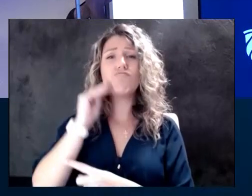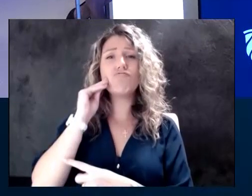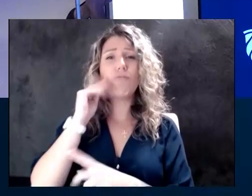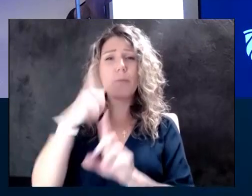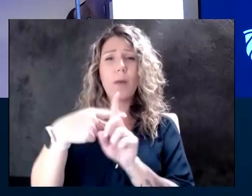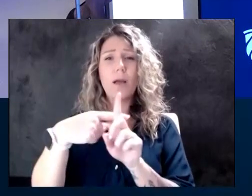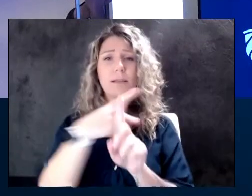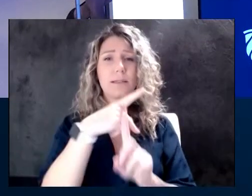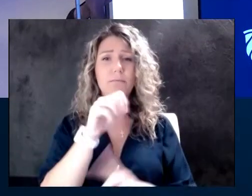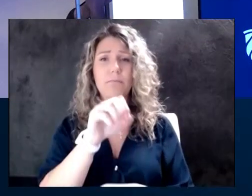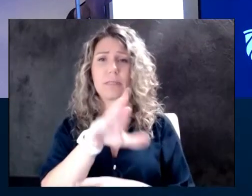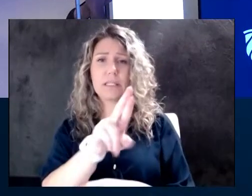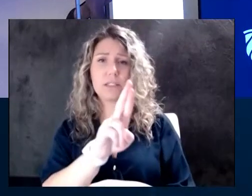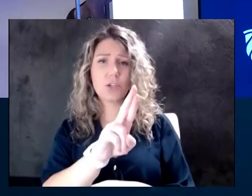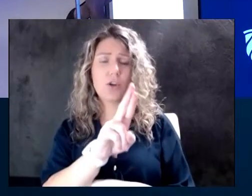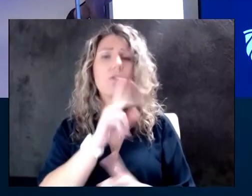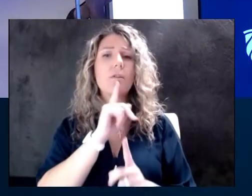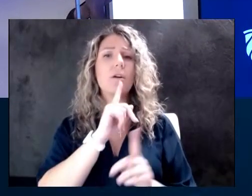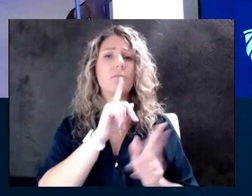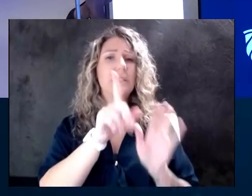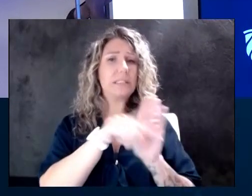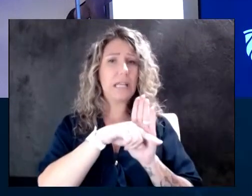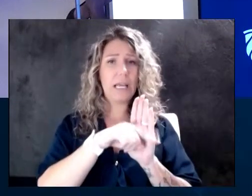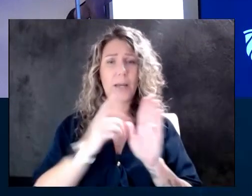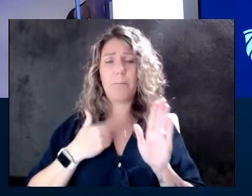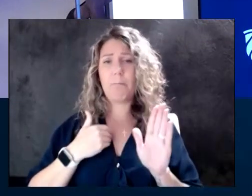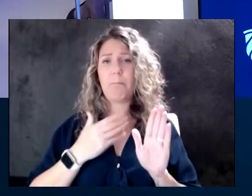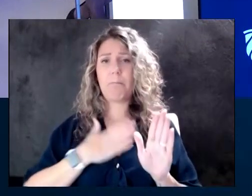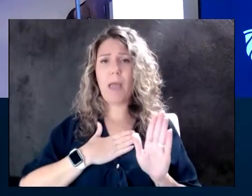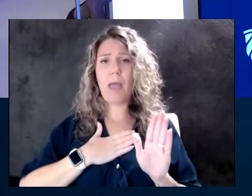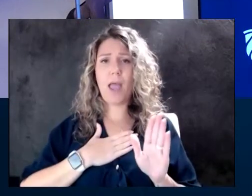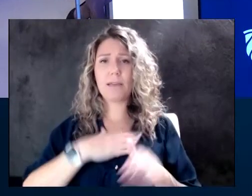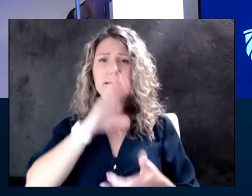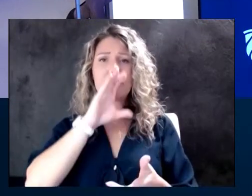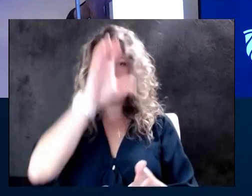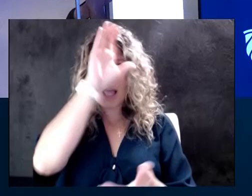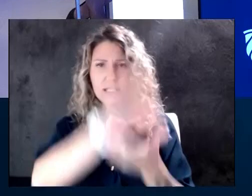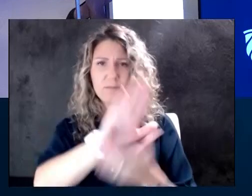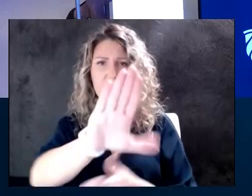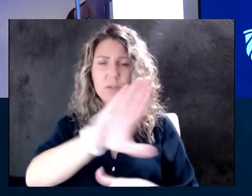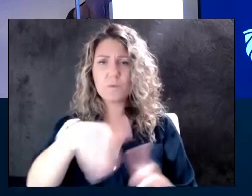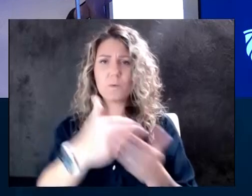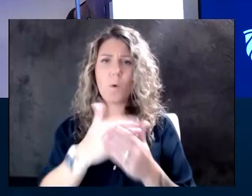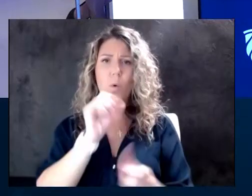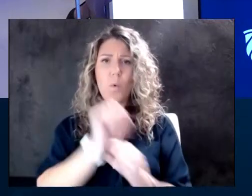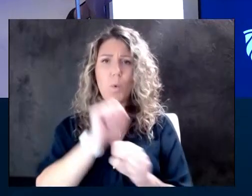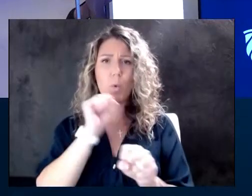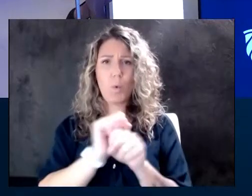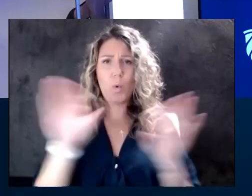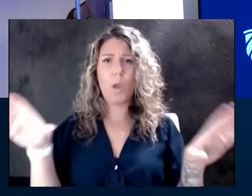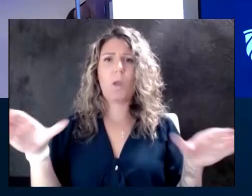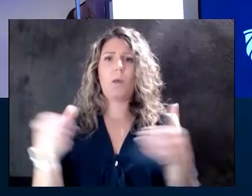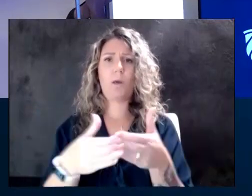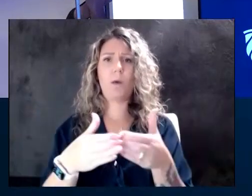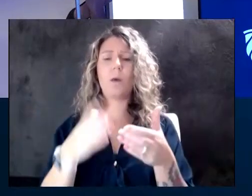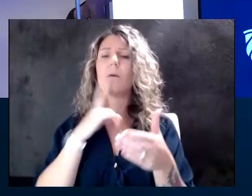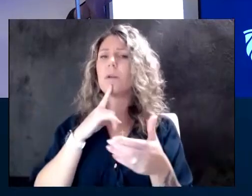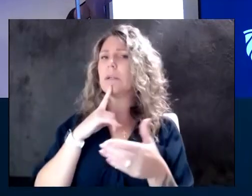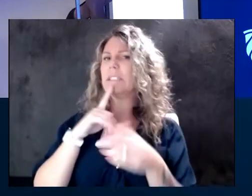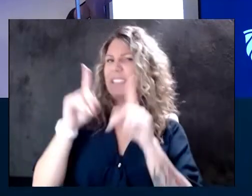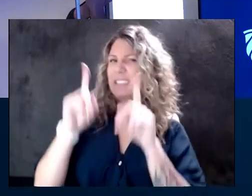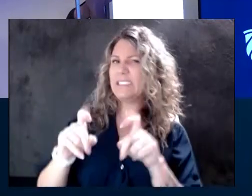rapid were negative? My husband's whole work crew was positive, and after the home tested, it was the other. We